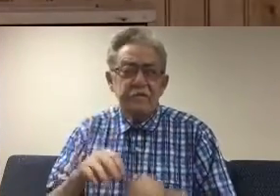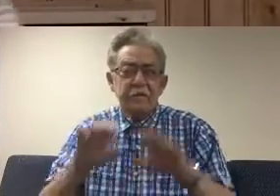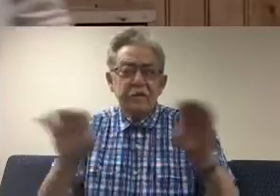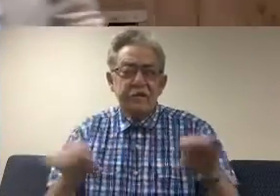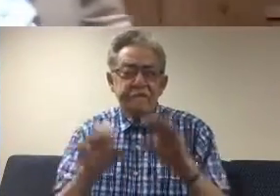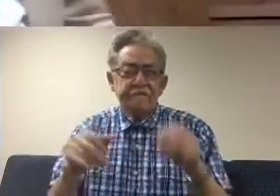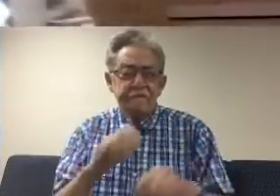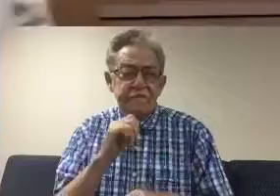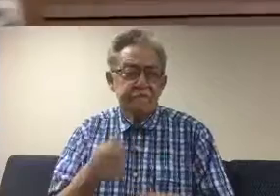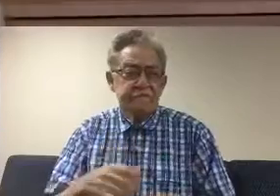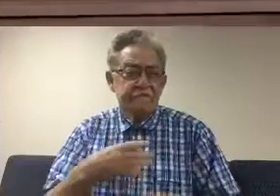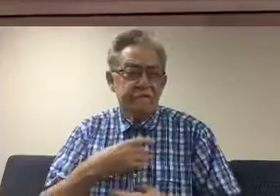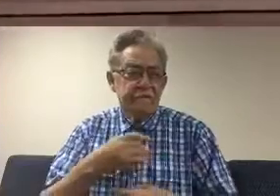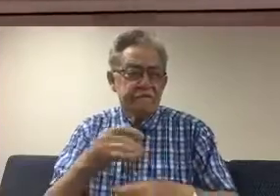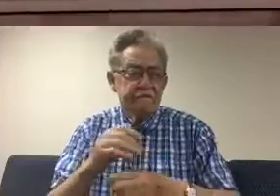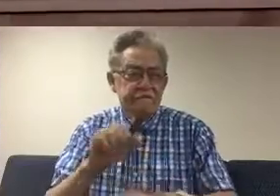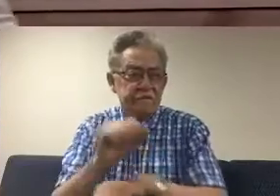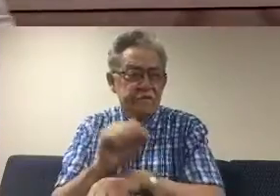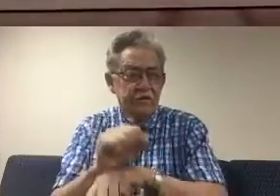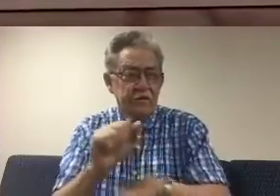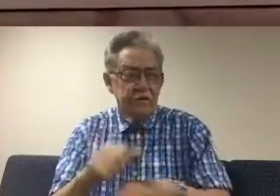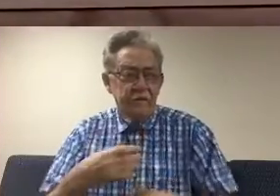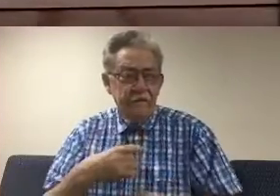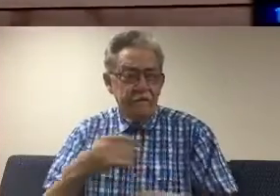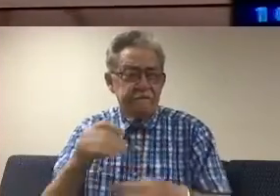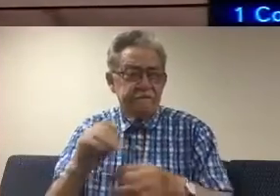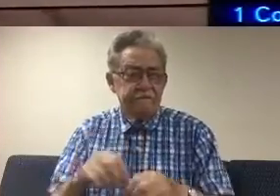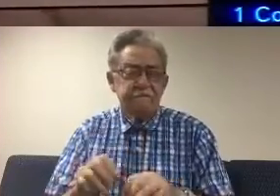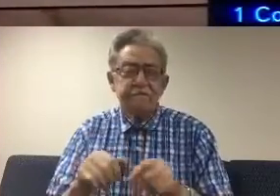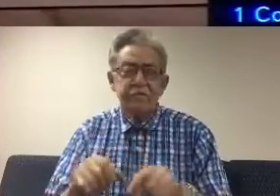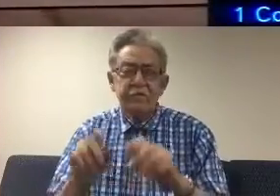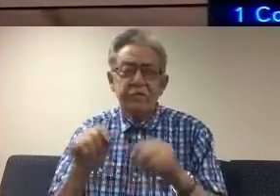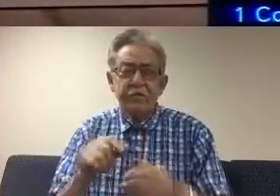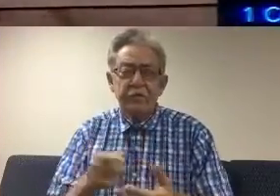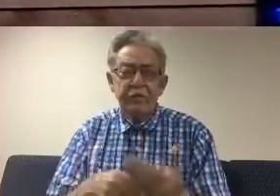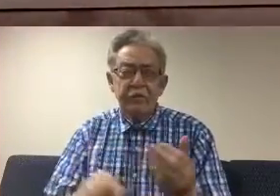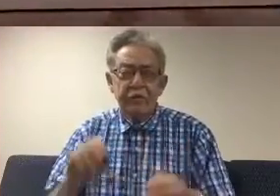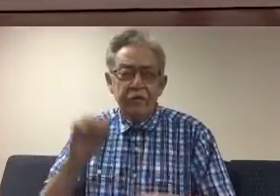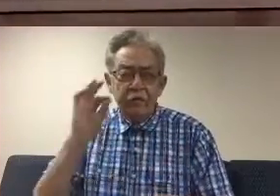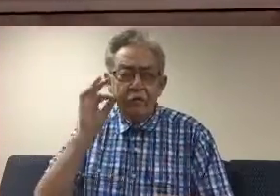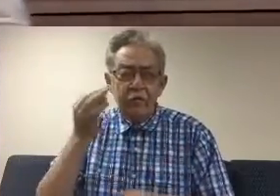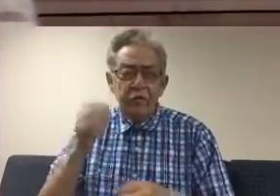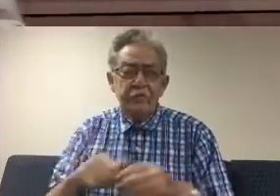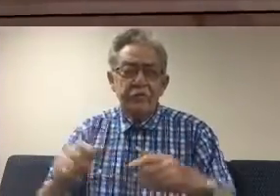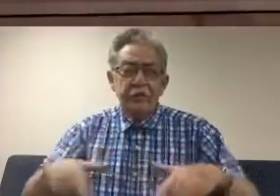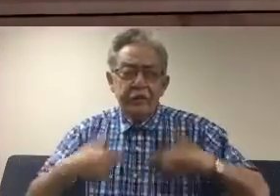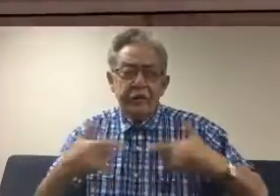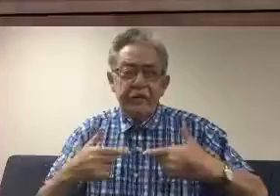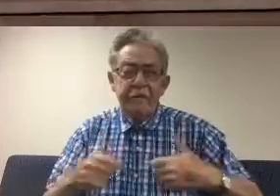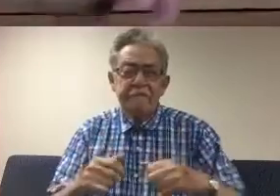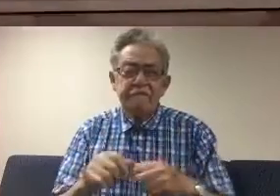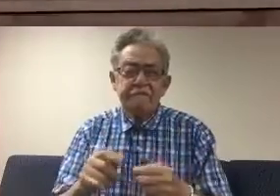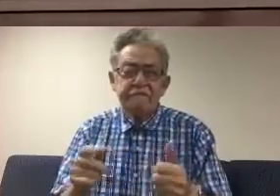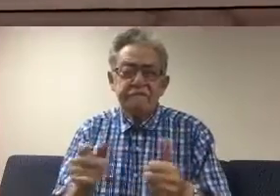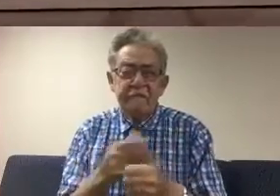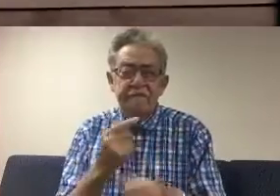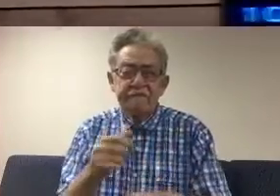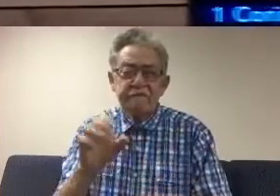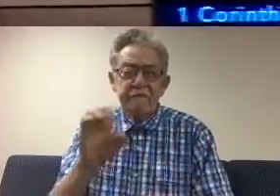not interested in your words. I'm interested in what you're actually, the actual fruits of your life. And he says in 1